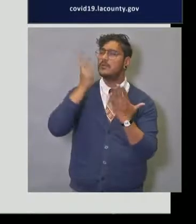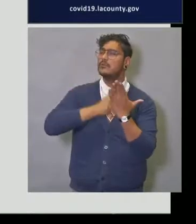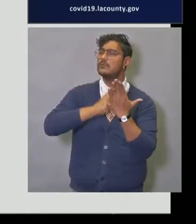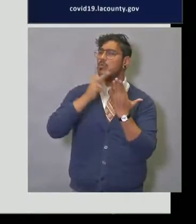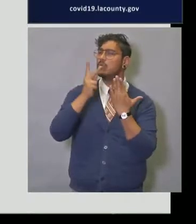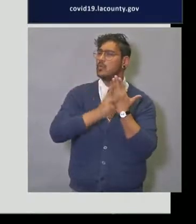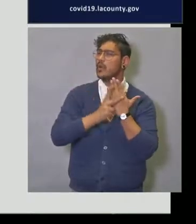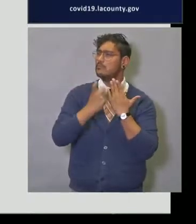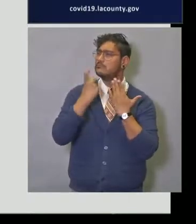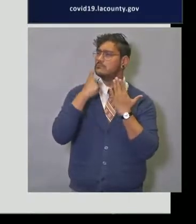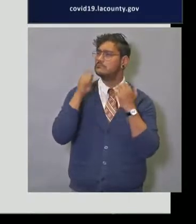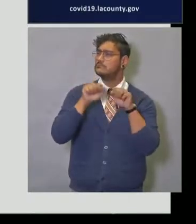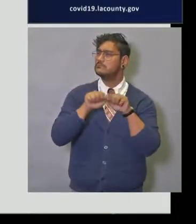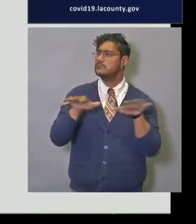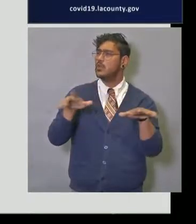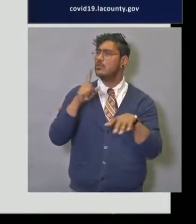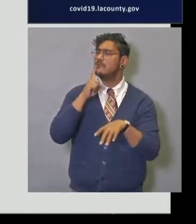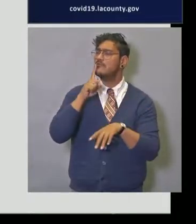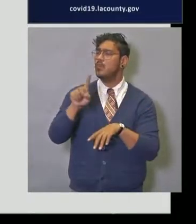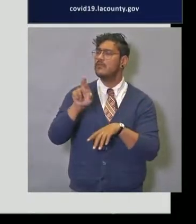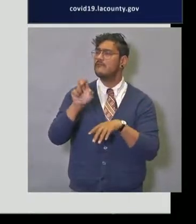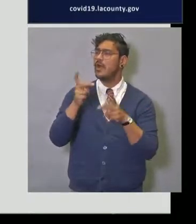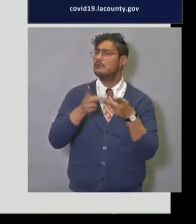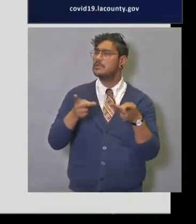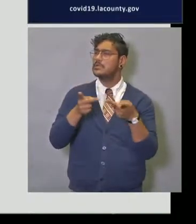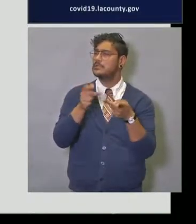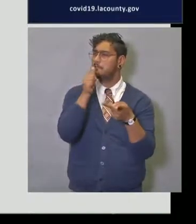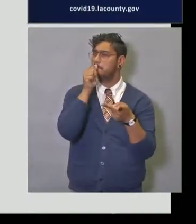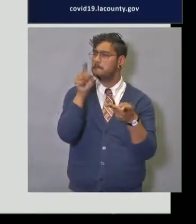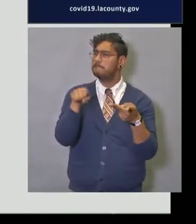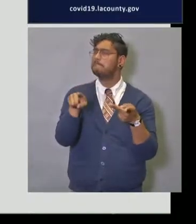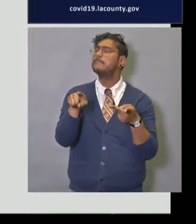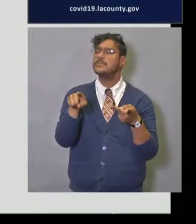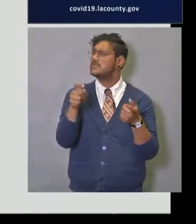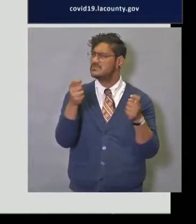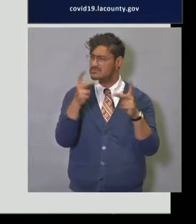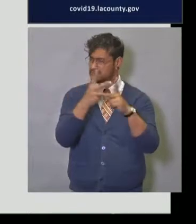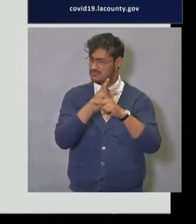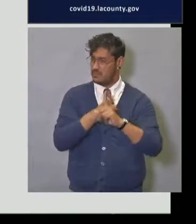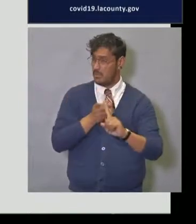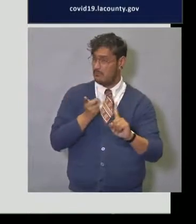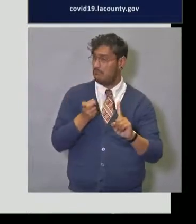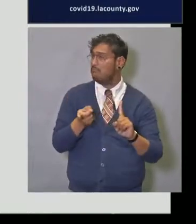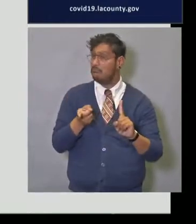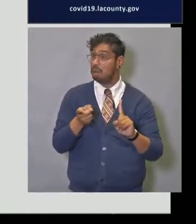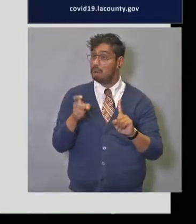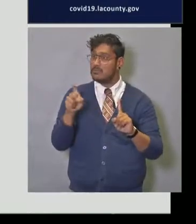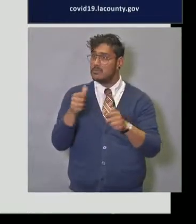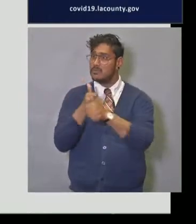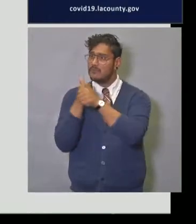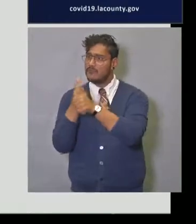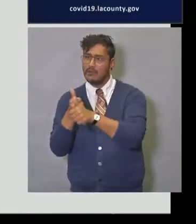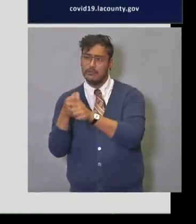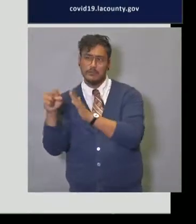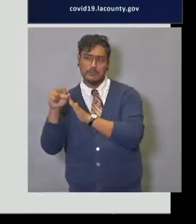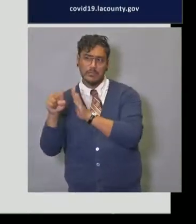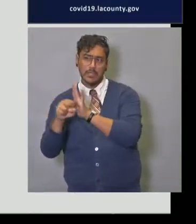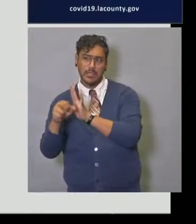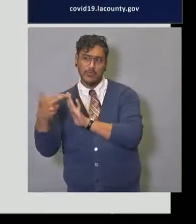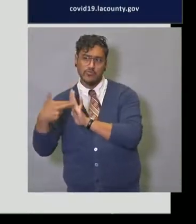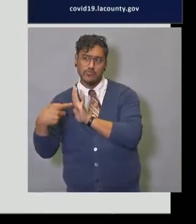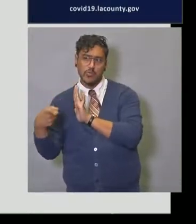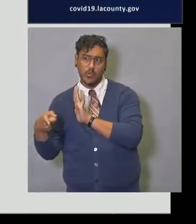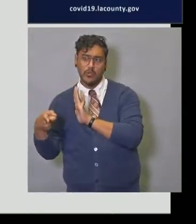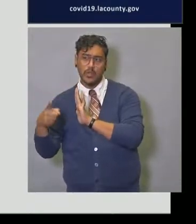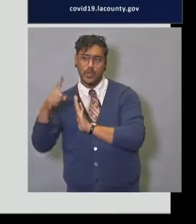that's sent to the private pharmacies. I'm trying to figure out if they're supposed to be following the state guidelines that allow for